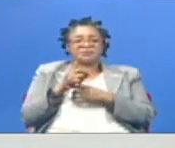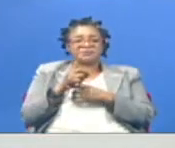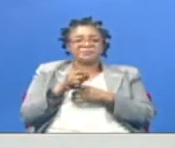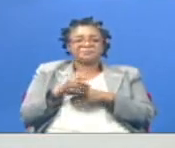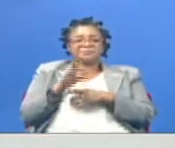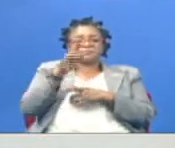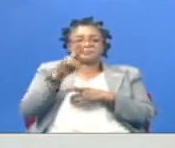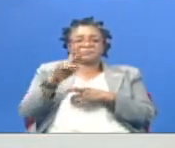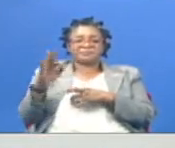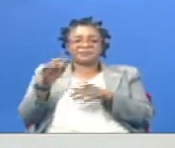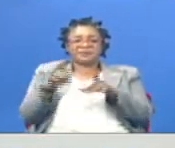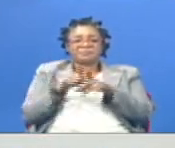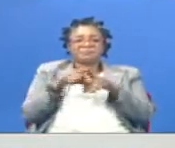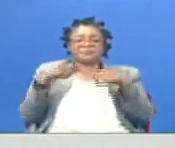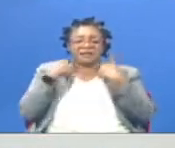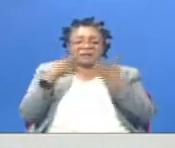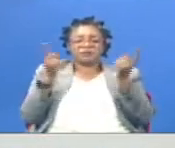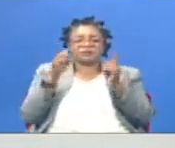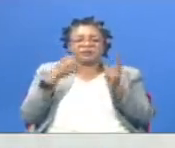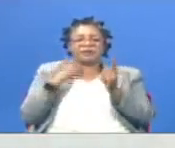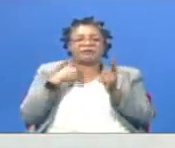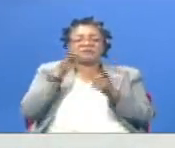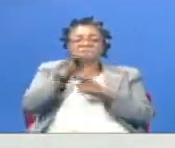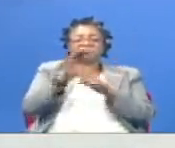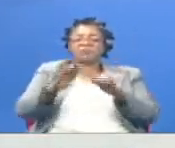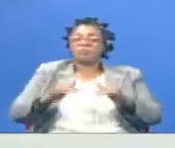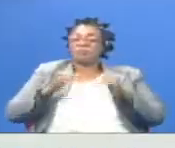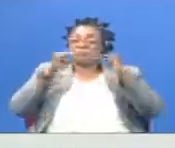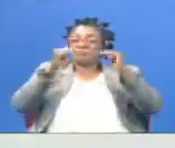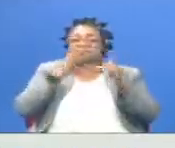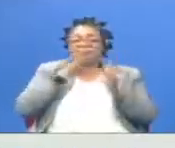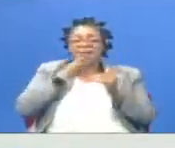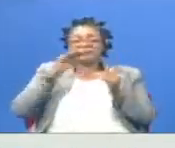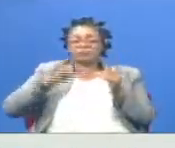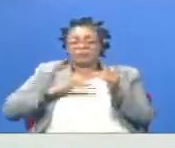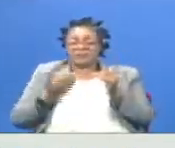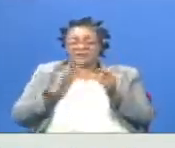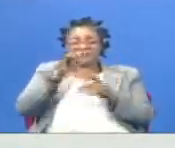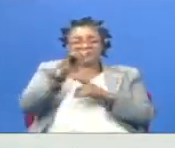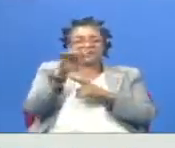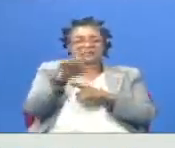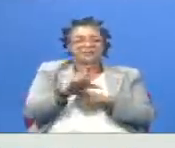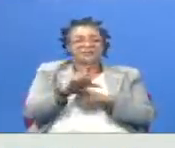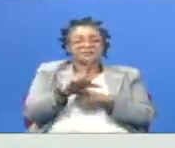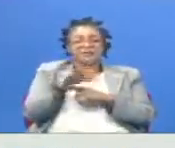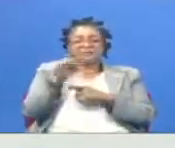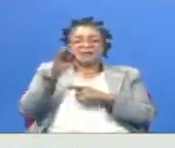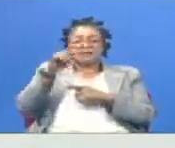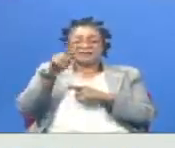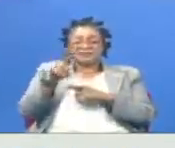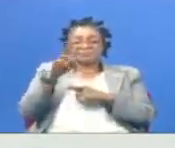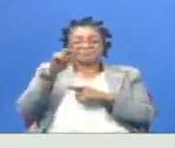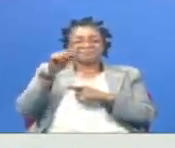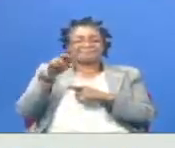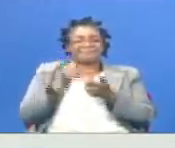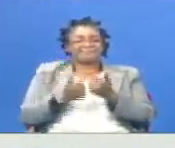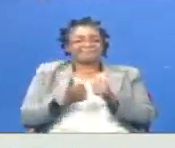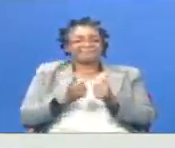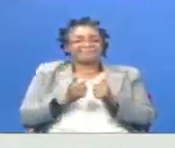FKF has also announced that there will be no relegation or promotion in the Men's and Women's Division 1 Leagues. Bernard Ndong, NTV Sports.